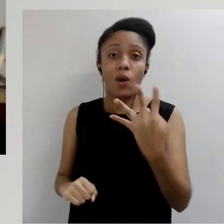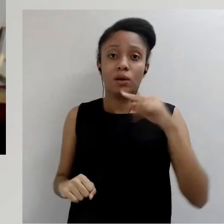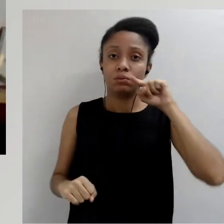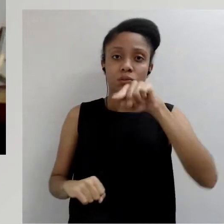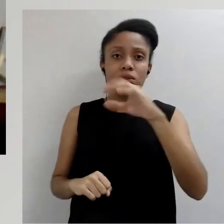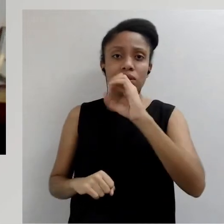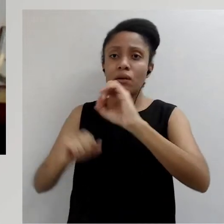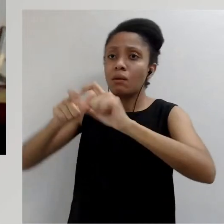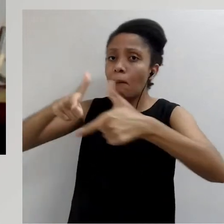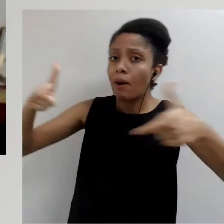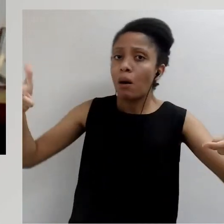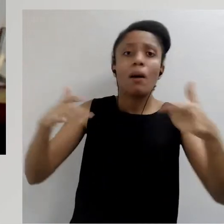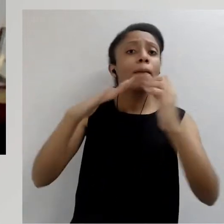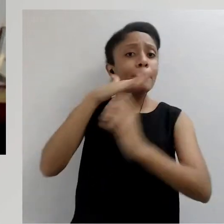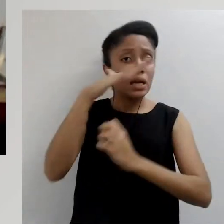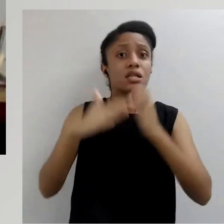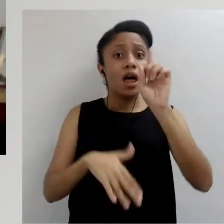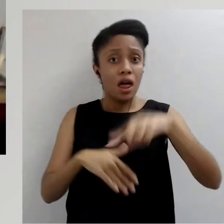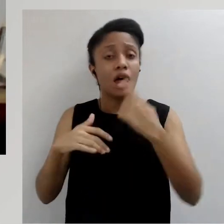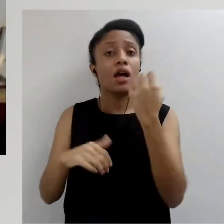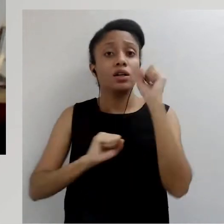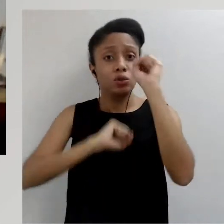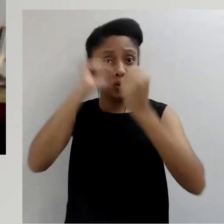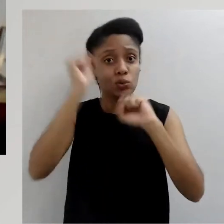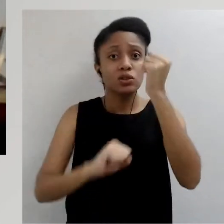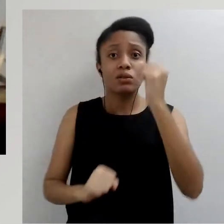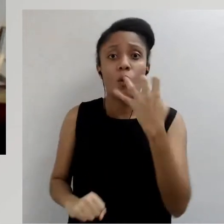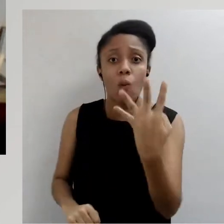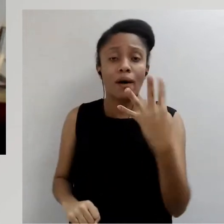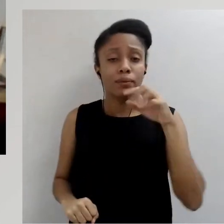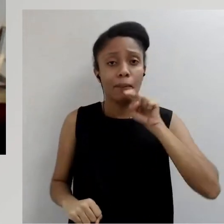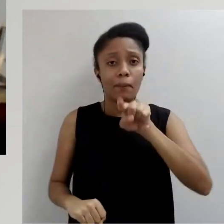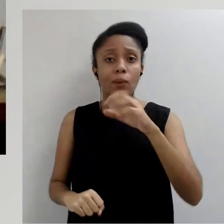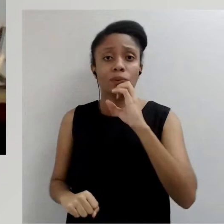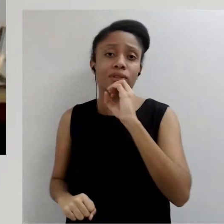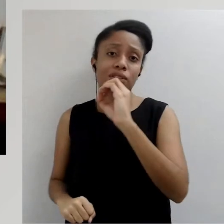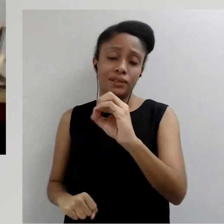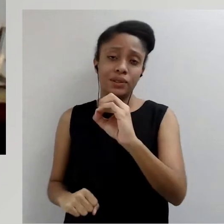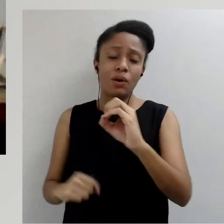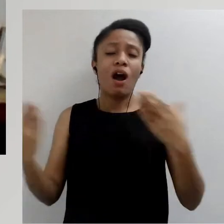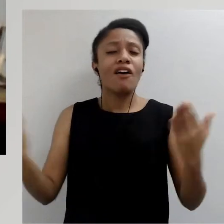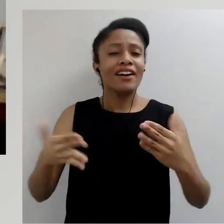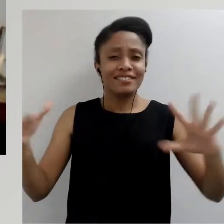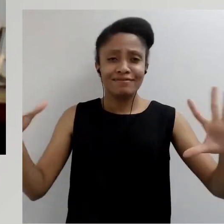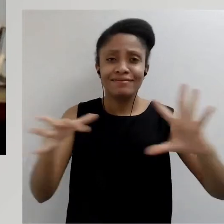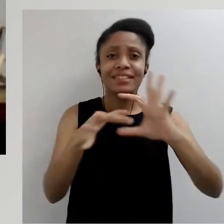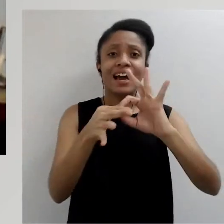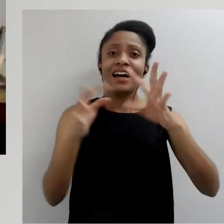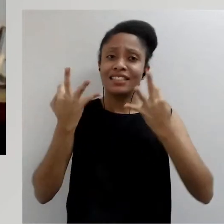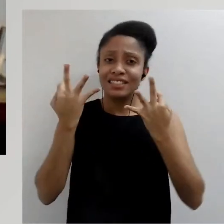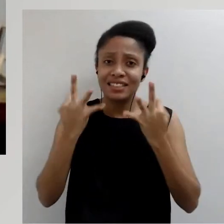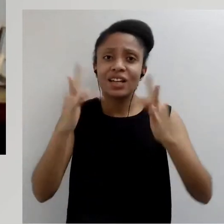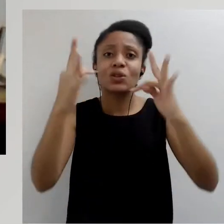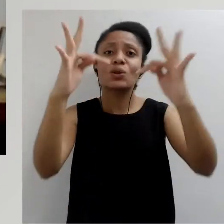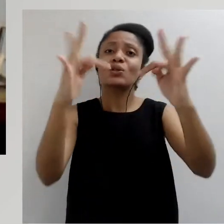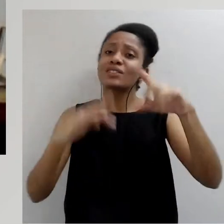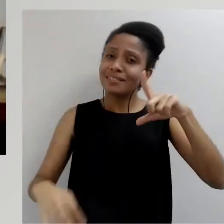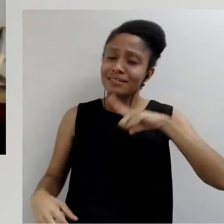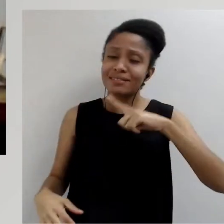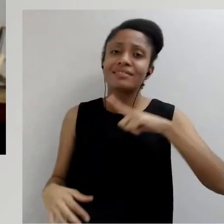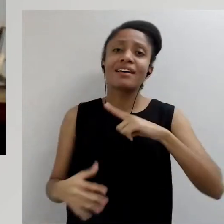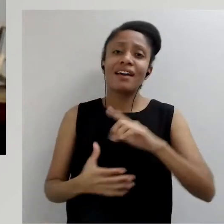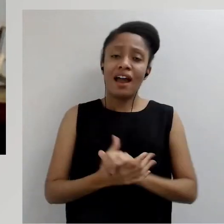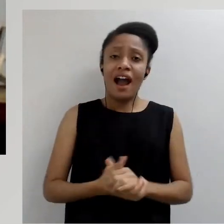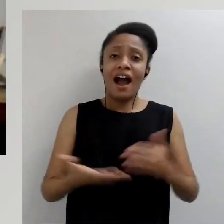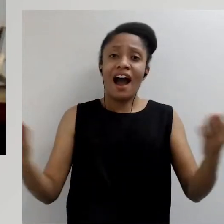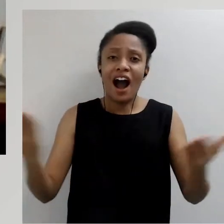they already are 4.0 companies. They already have this plug technology. As